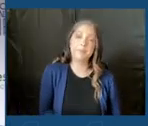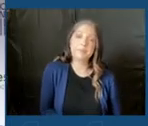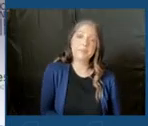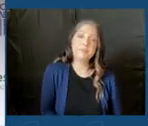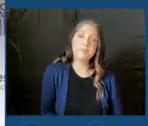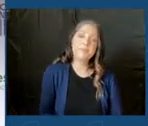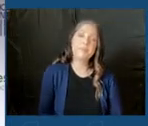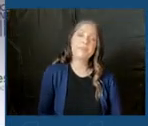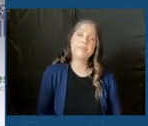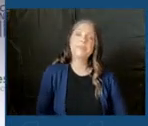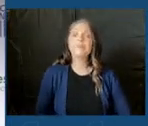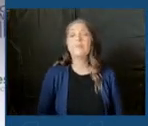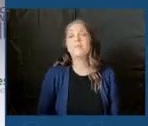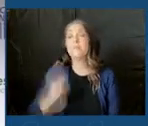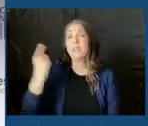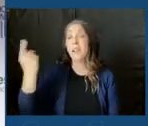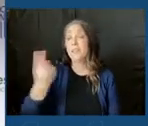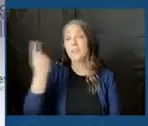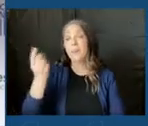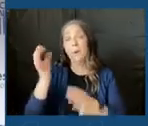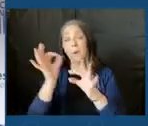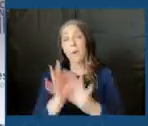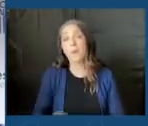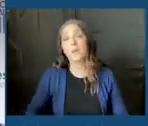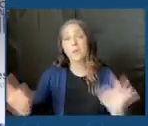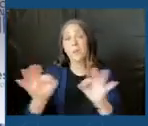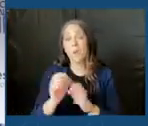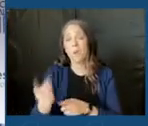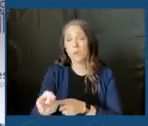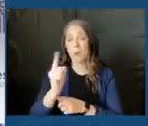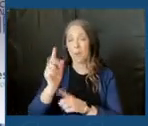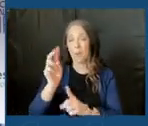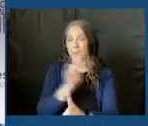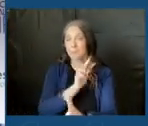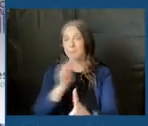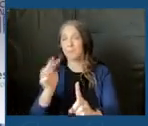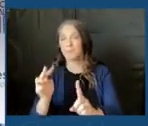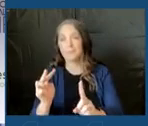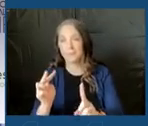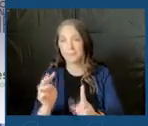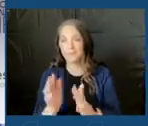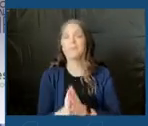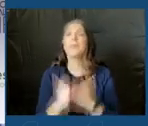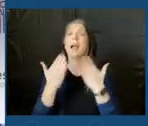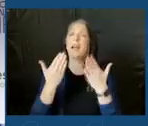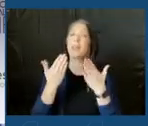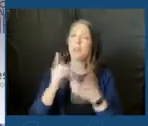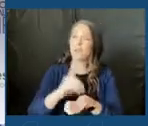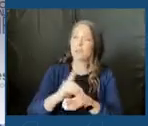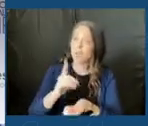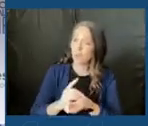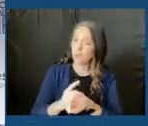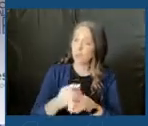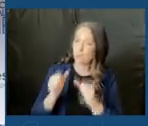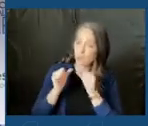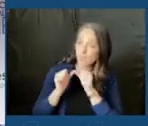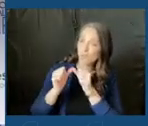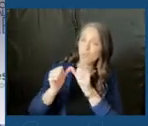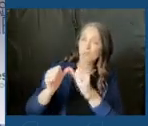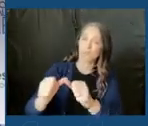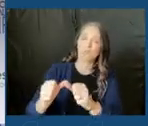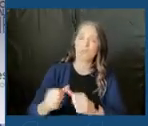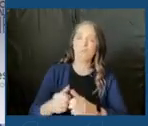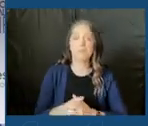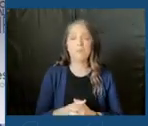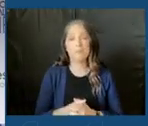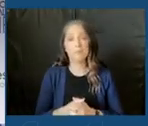It's always important to put the moment in perspective, and thank you, Dr. Fullerlove, for continuing to hold high the banner. We